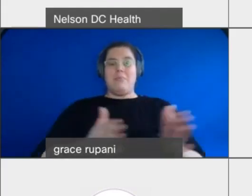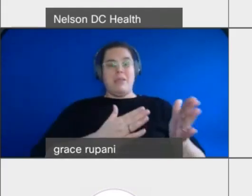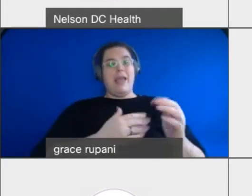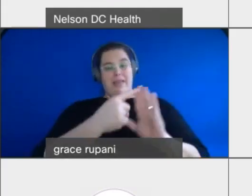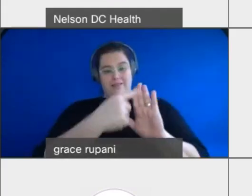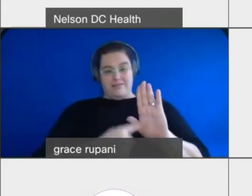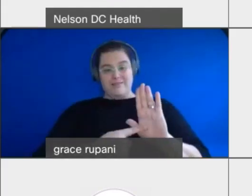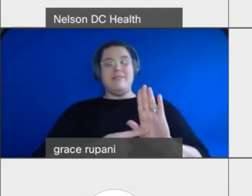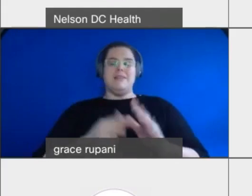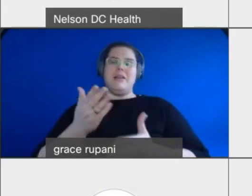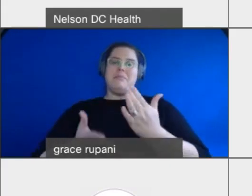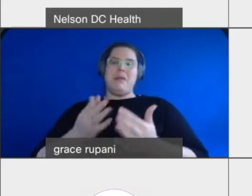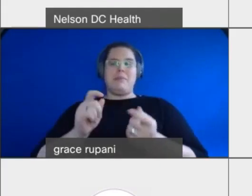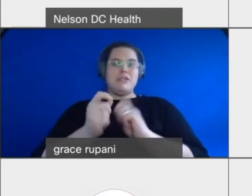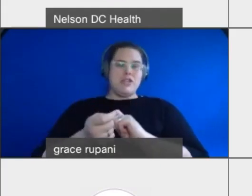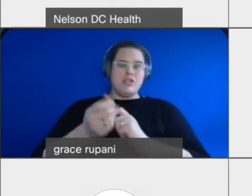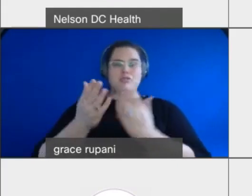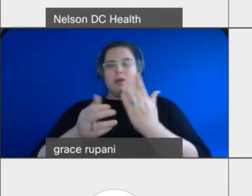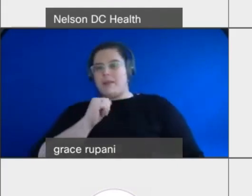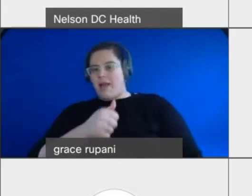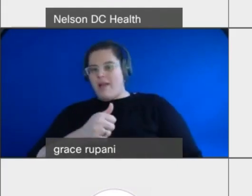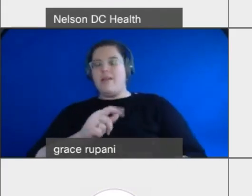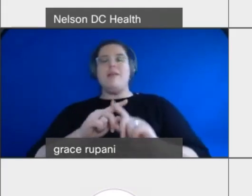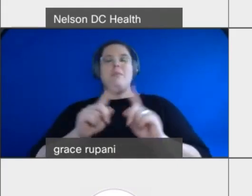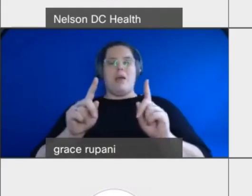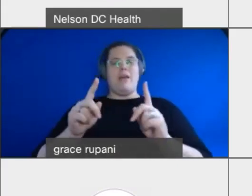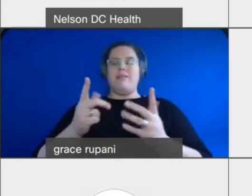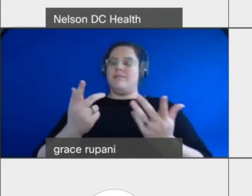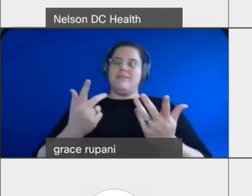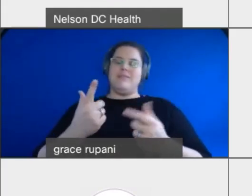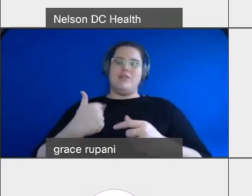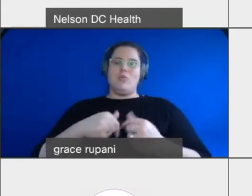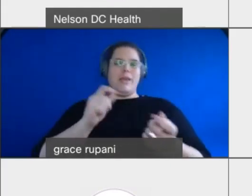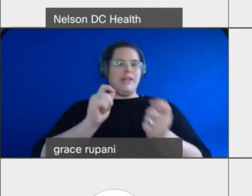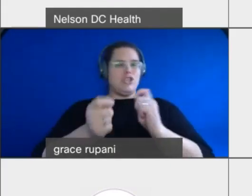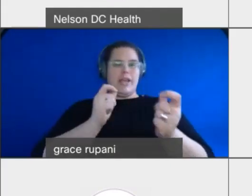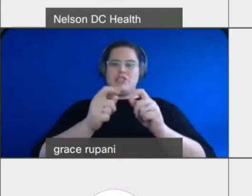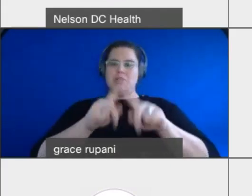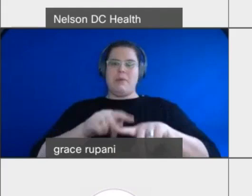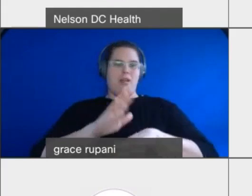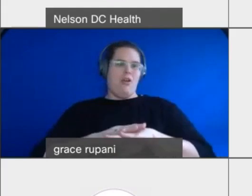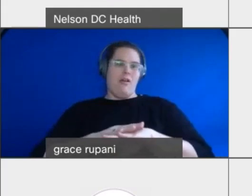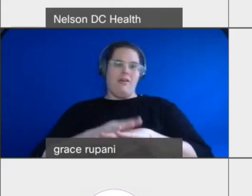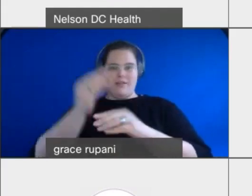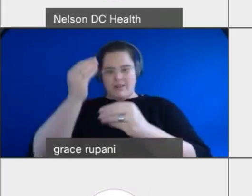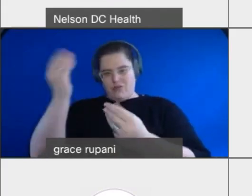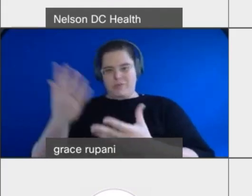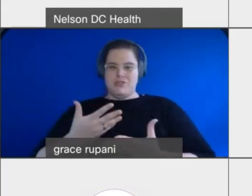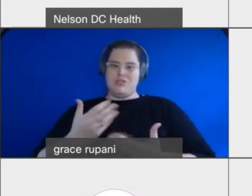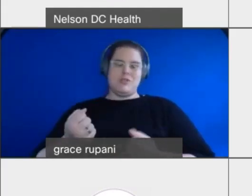plan evolves as the facts on the ground evolve. And maybe, Karen, you know why it is that